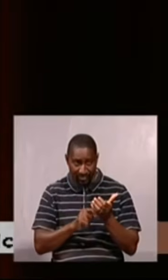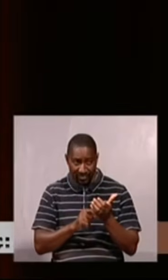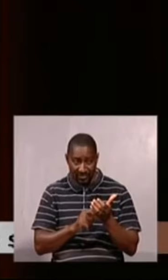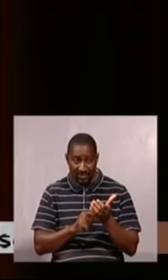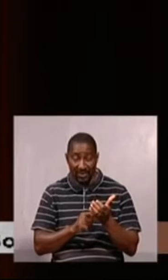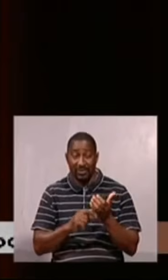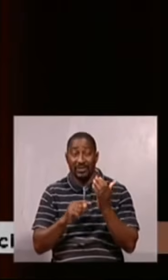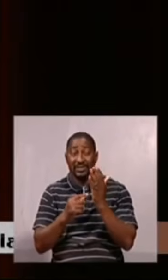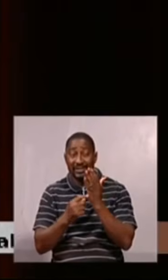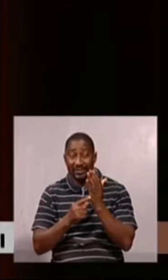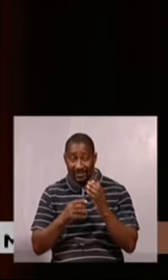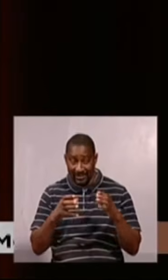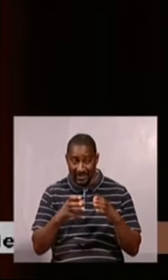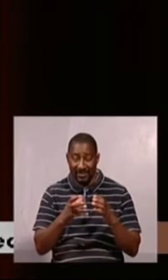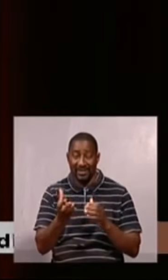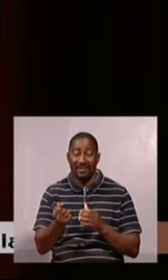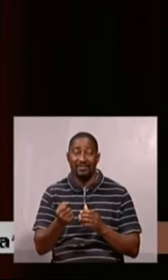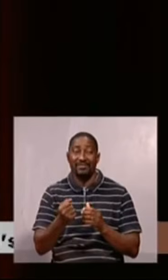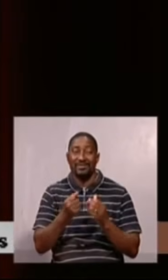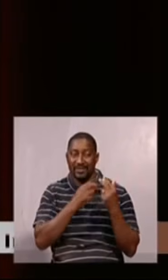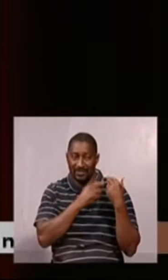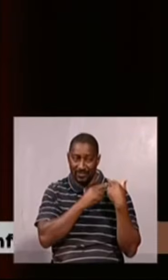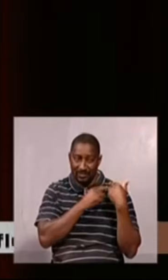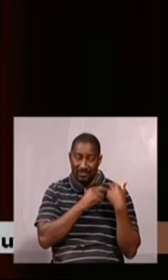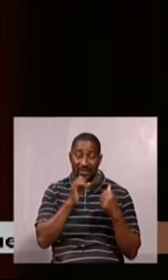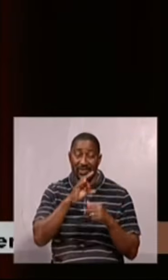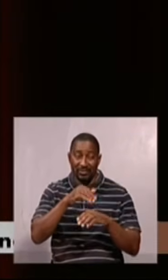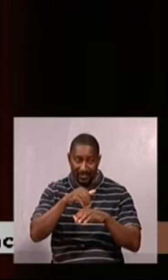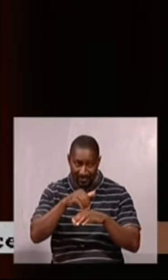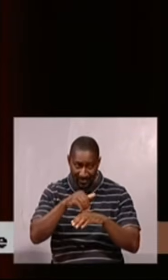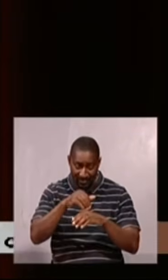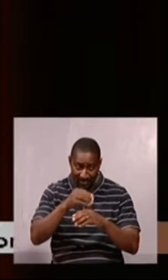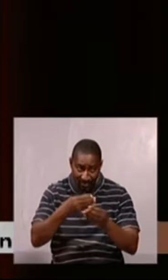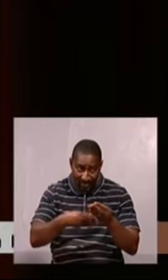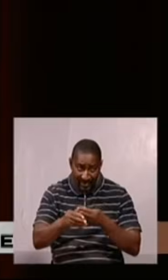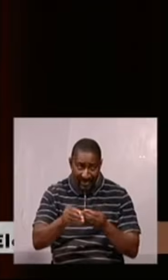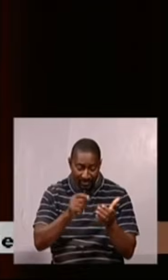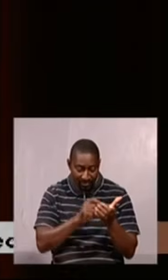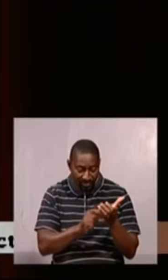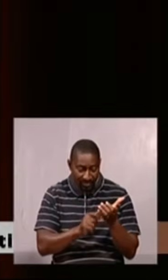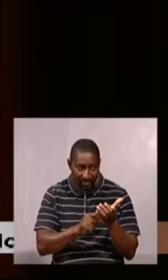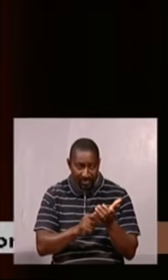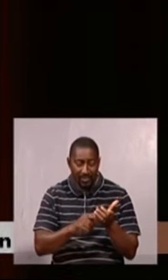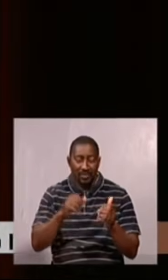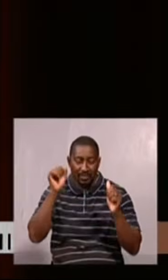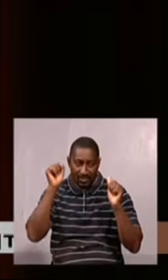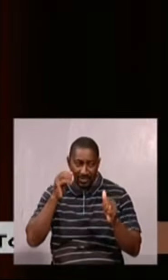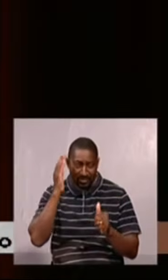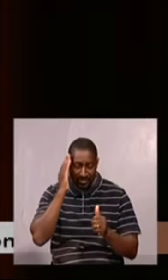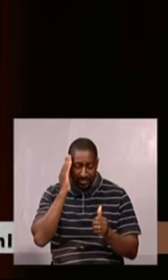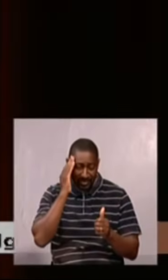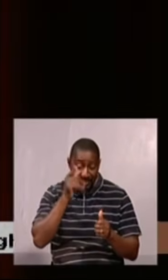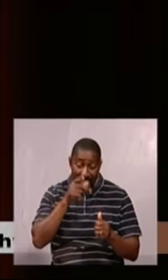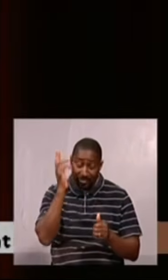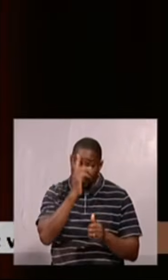technology companies, they have a responsibility to say, if we sell this to you, they have a responsibility to know that the person that purchases it knows how to